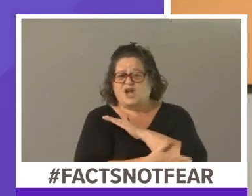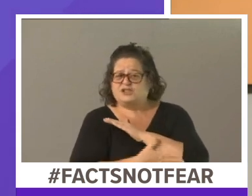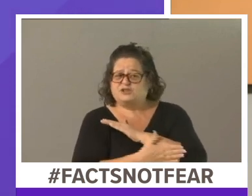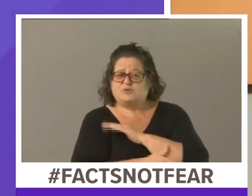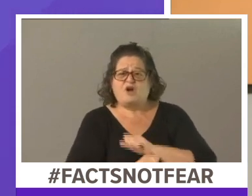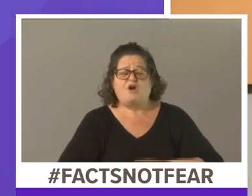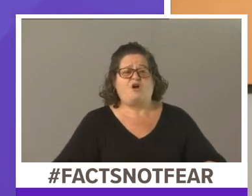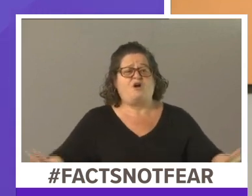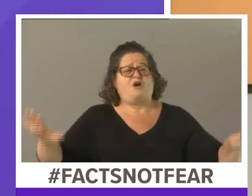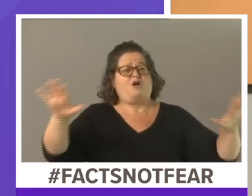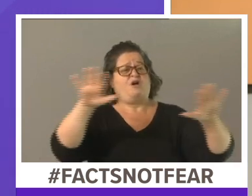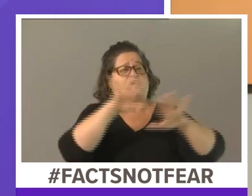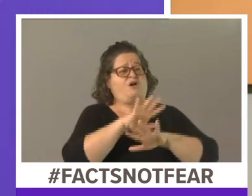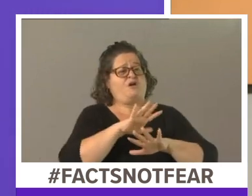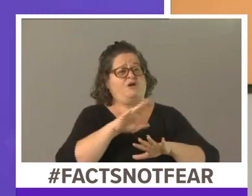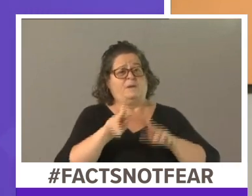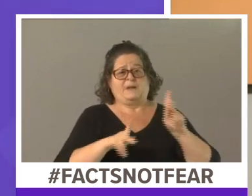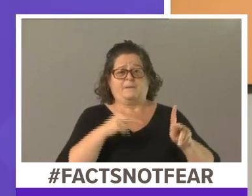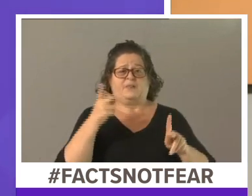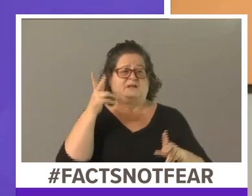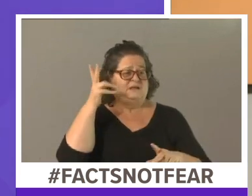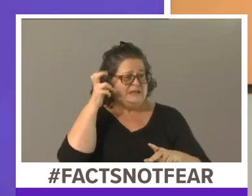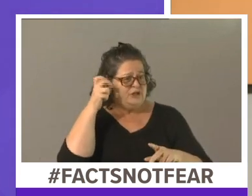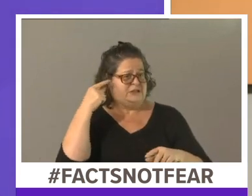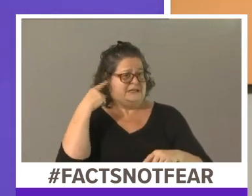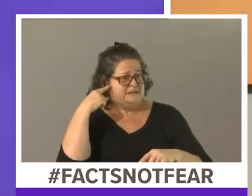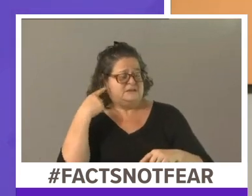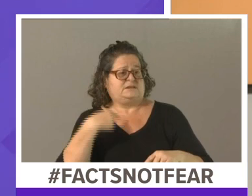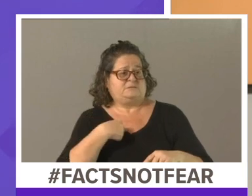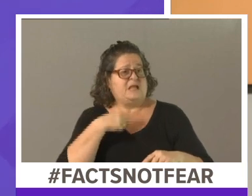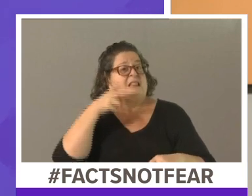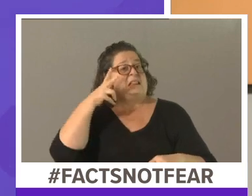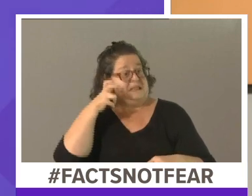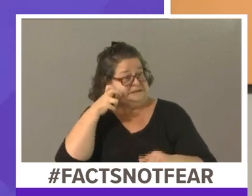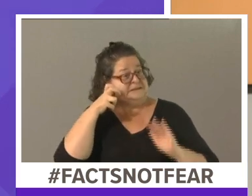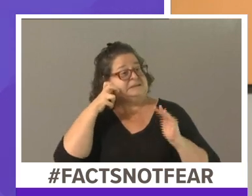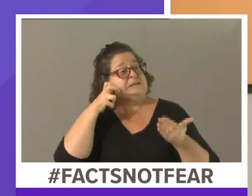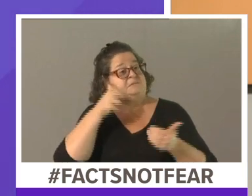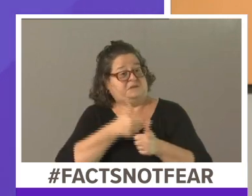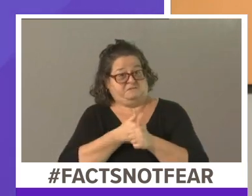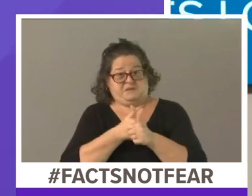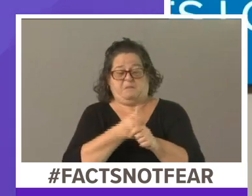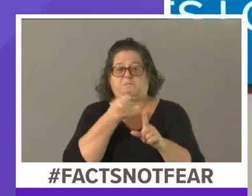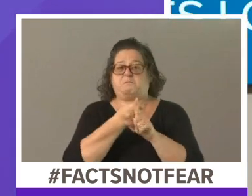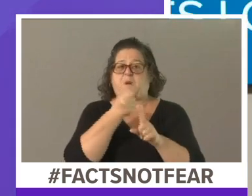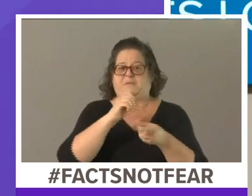to this message, and it has been making a difference.